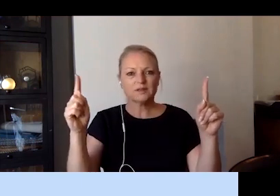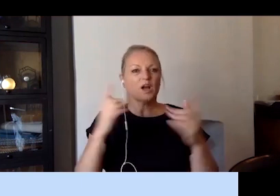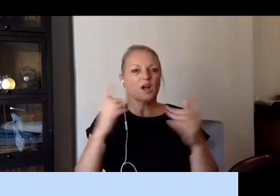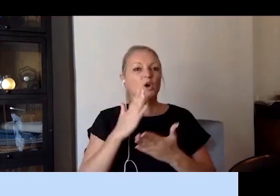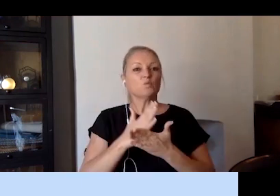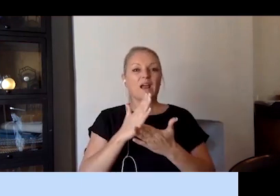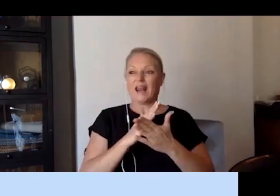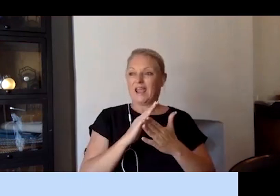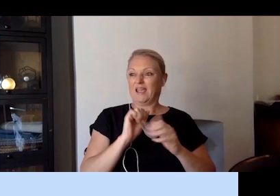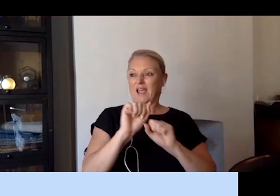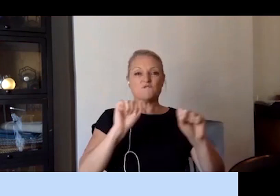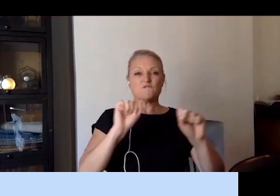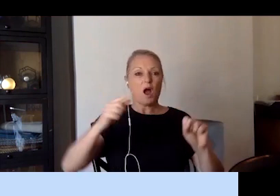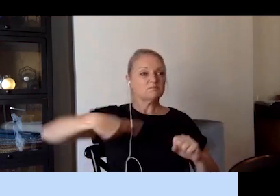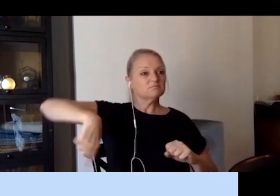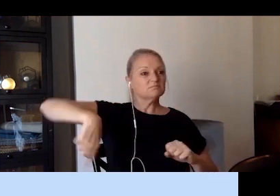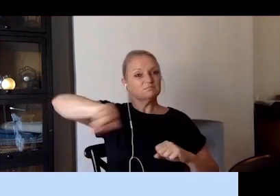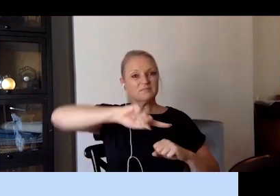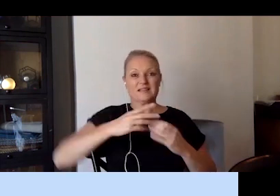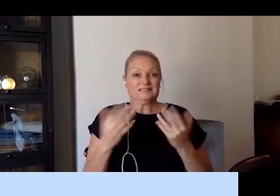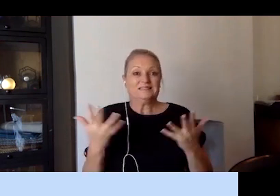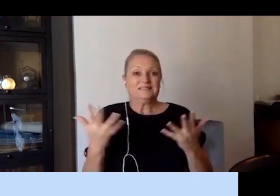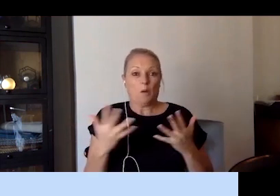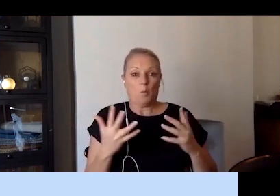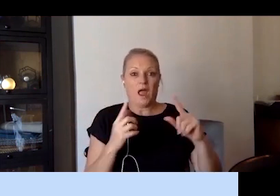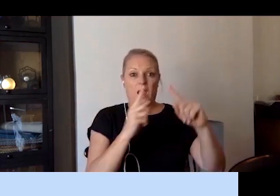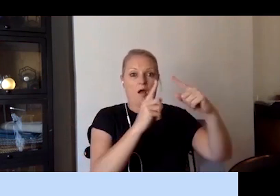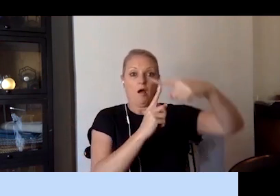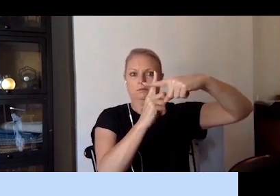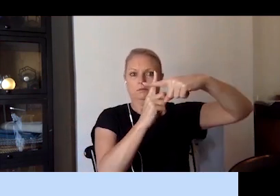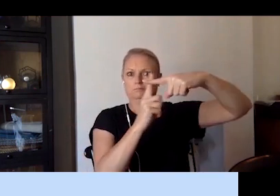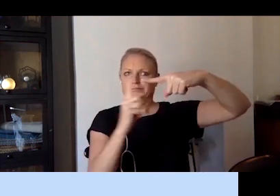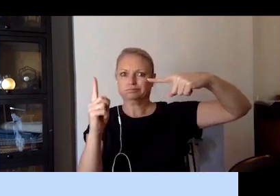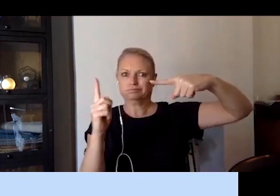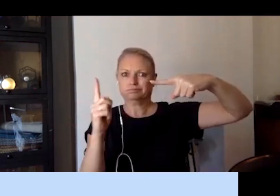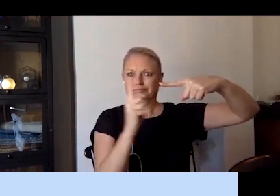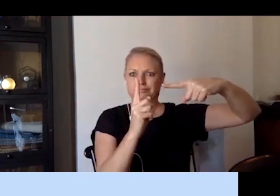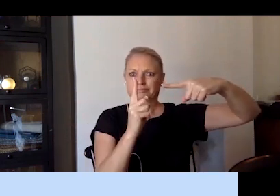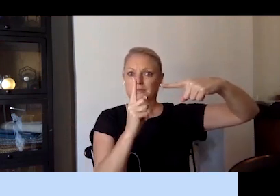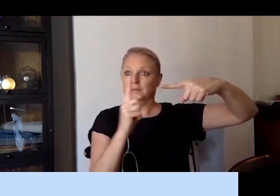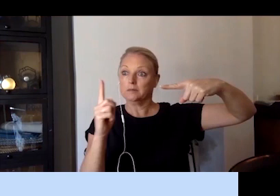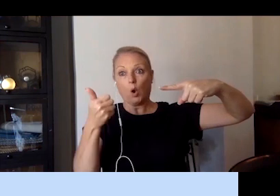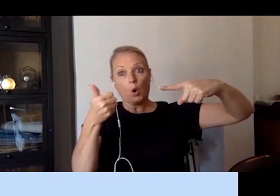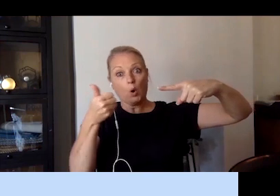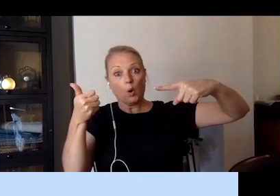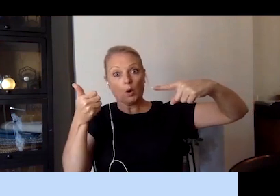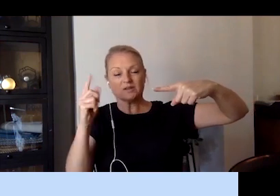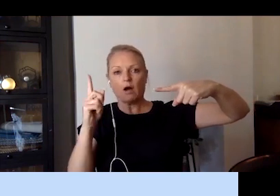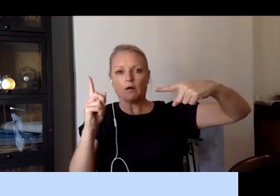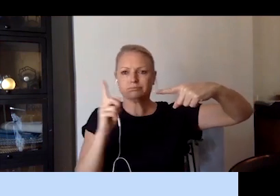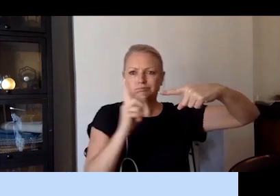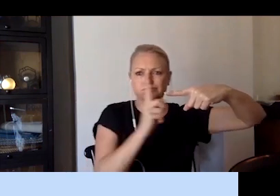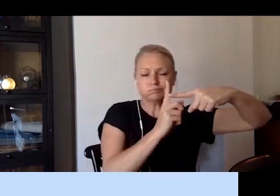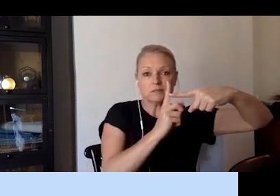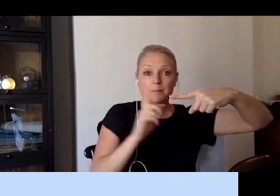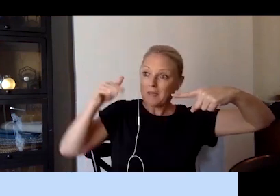somewhere on the continuum, and where you are on this continuum can shift throughout the course of your life, throughout the course